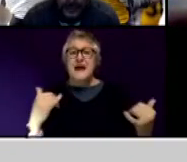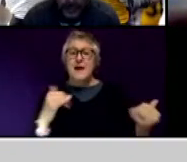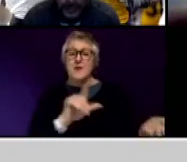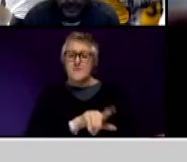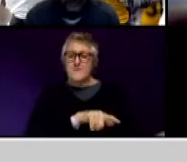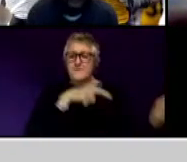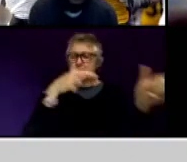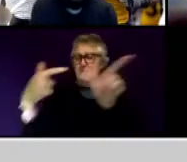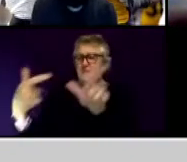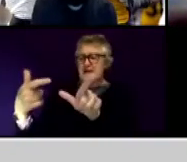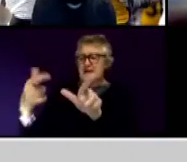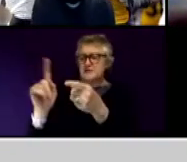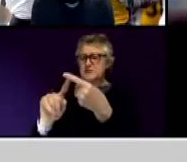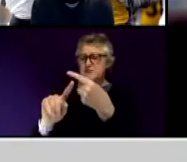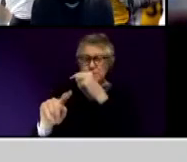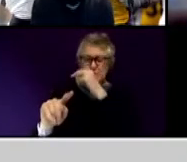to,